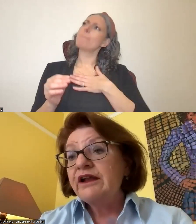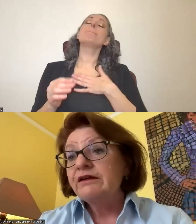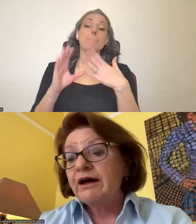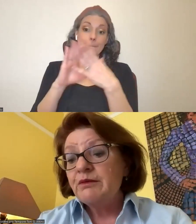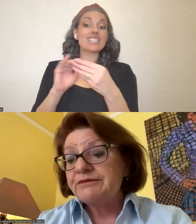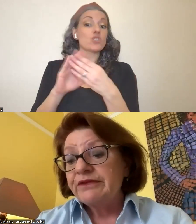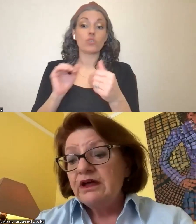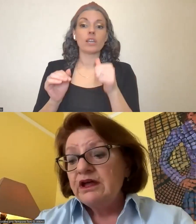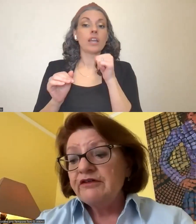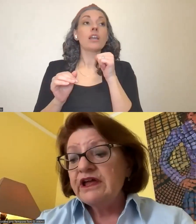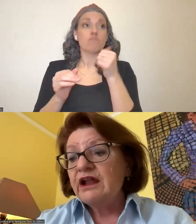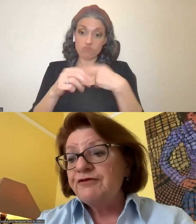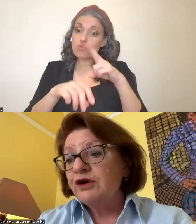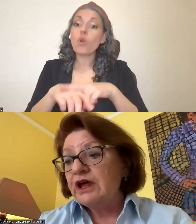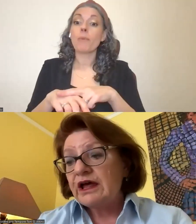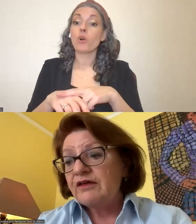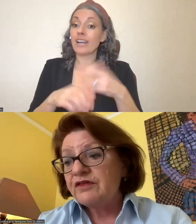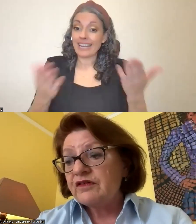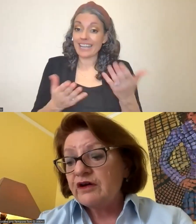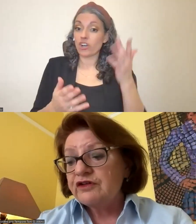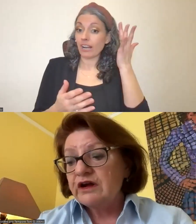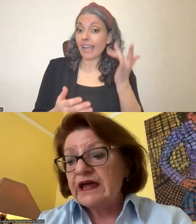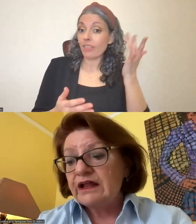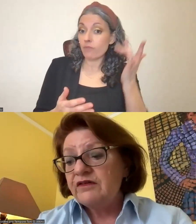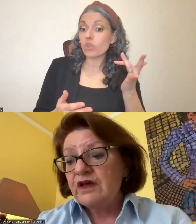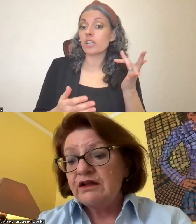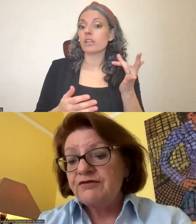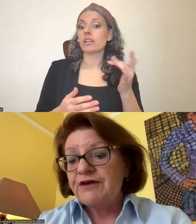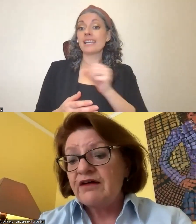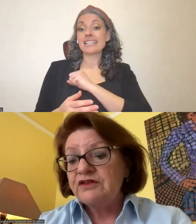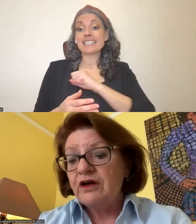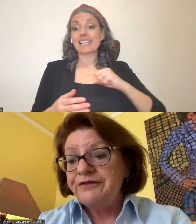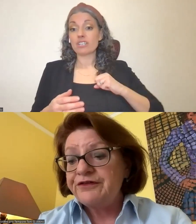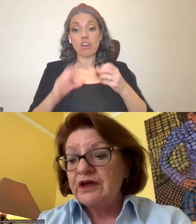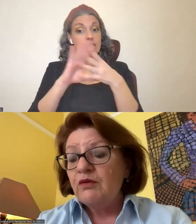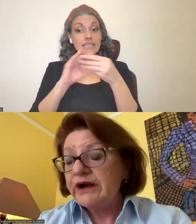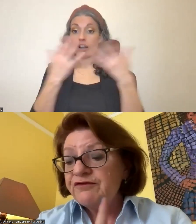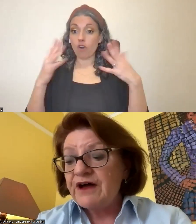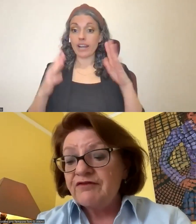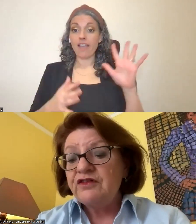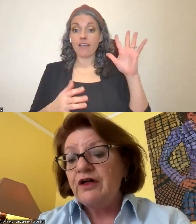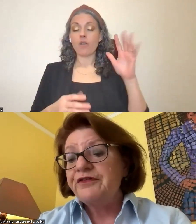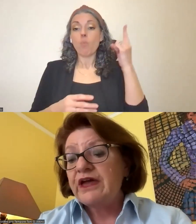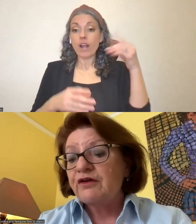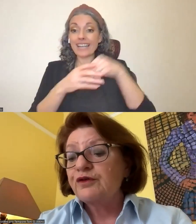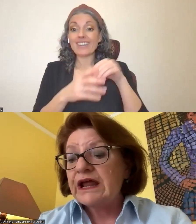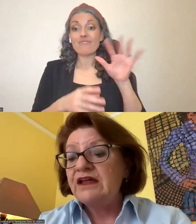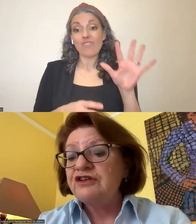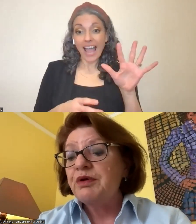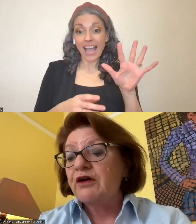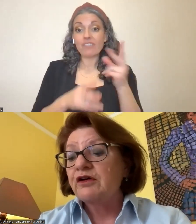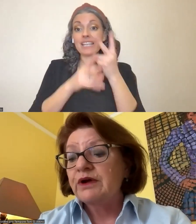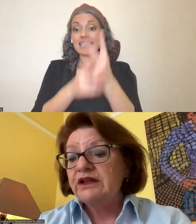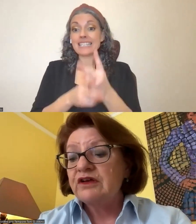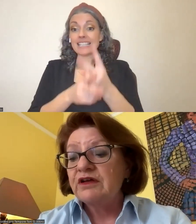it's not uncommon. Here in California, as Secretary Galley said, 1 in 5 adults cares for an